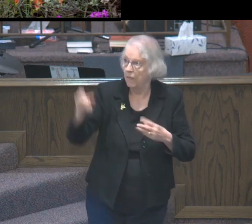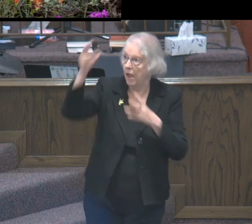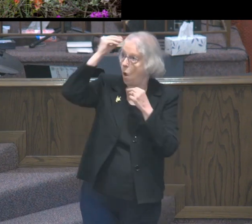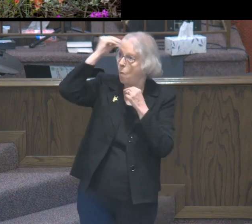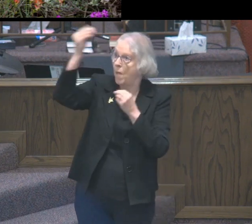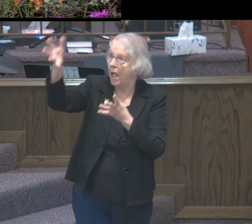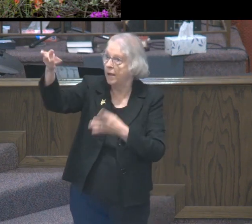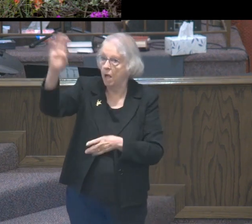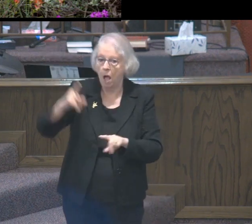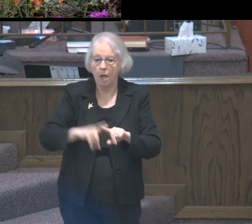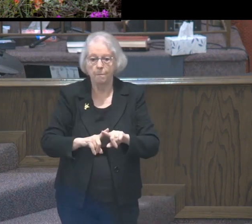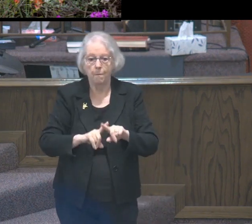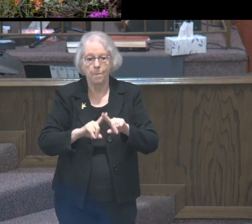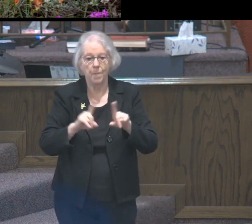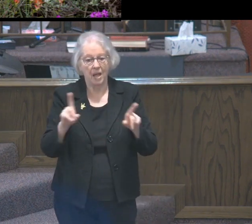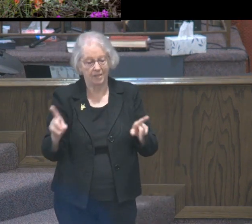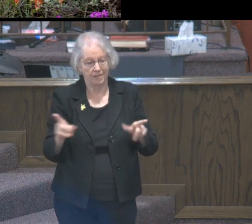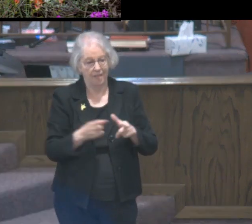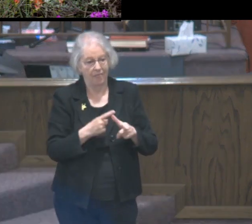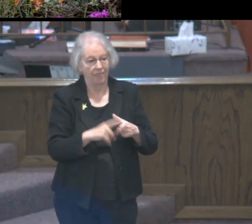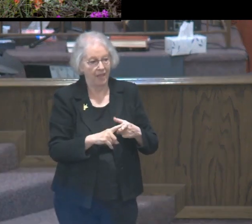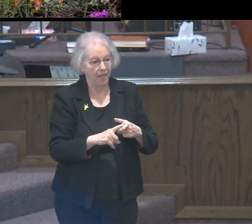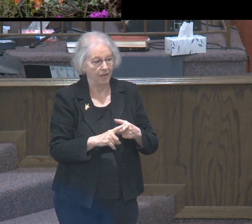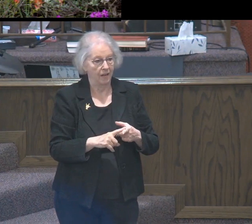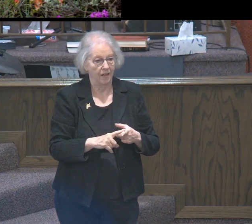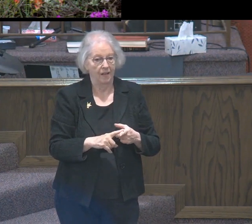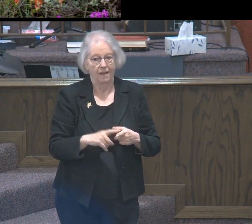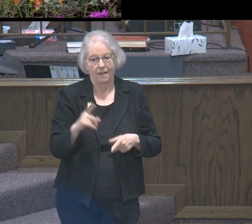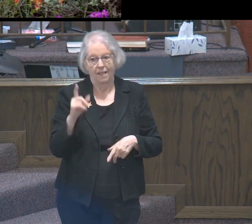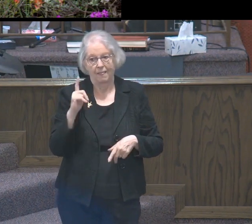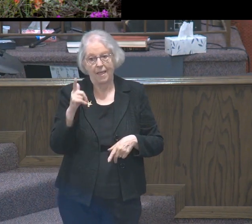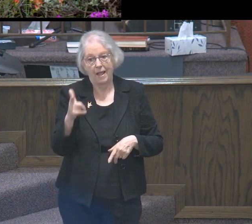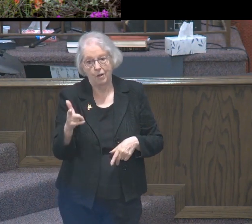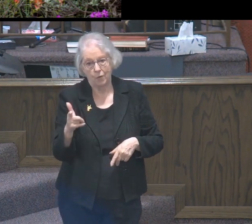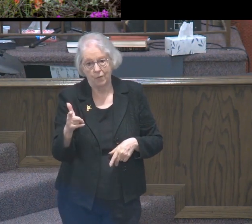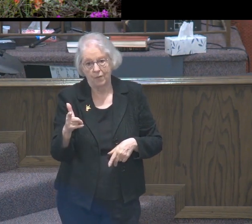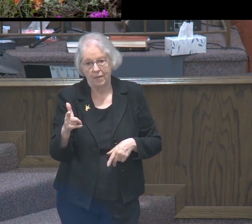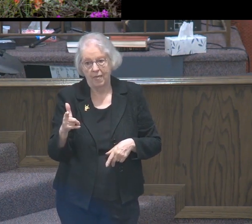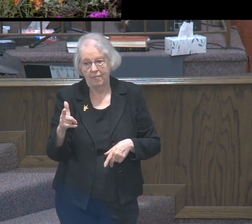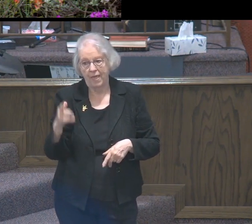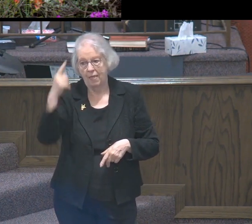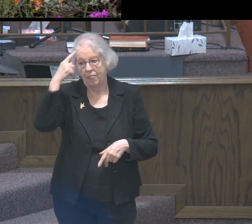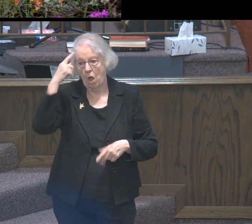mine, no use for the law. The law has its reasons. The law has its,